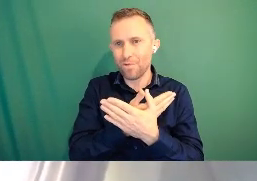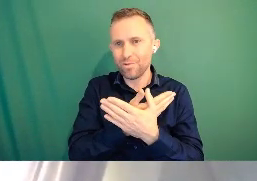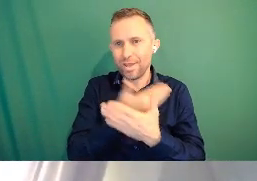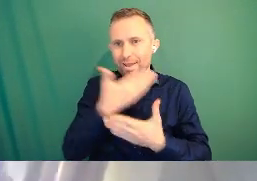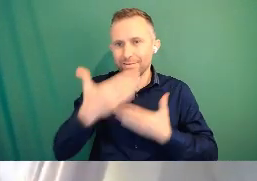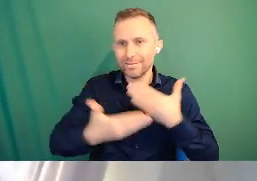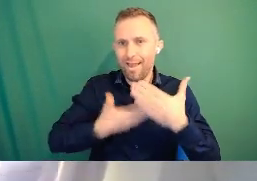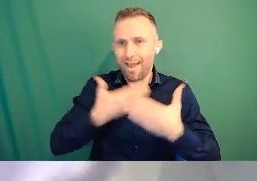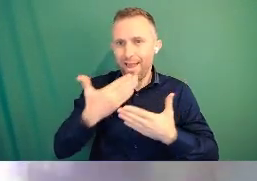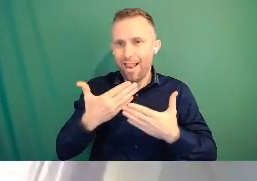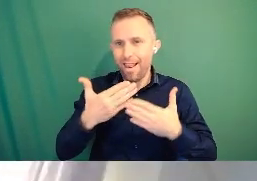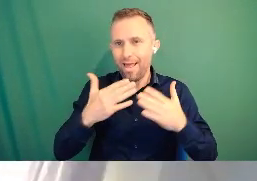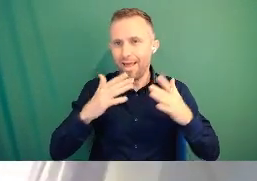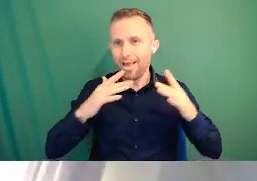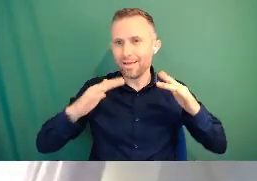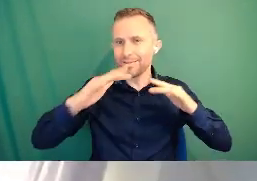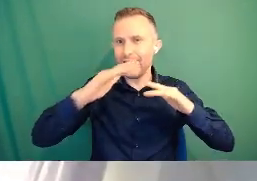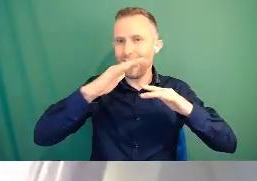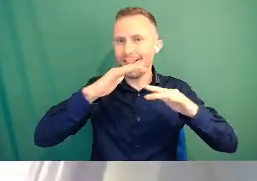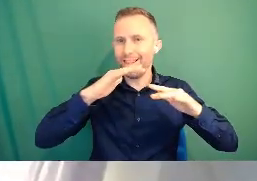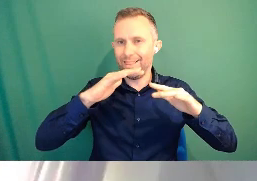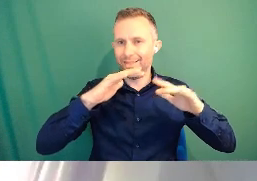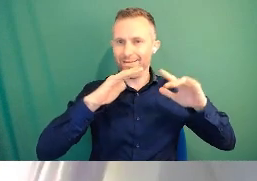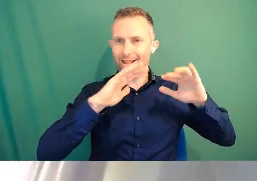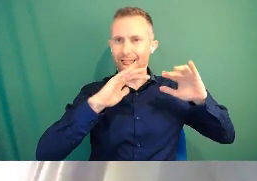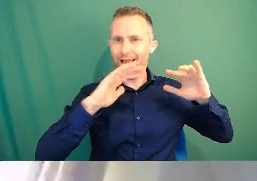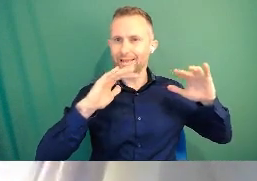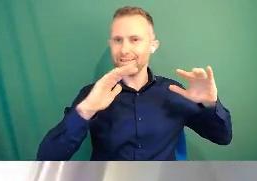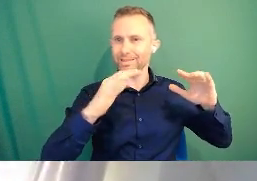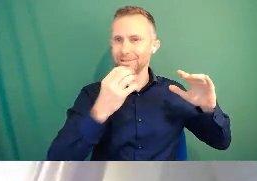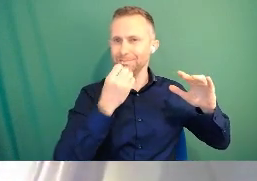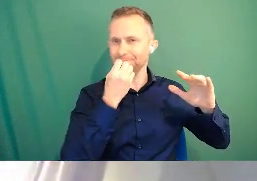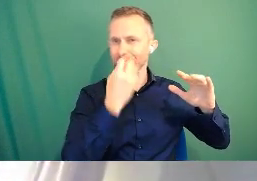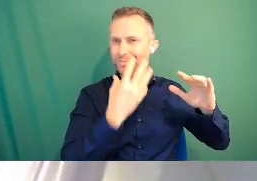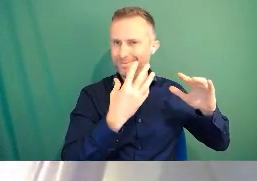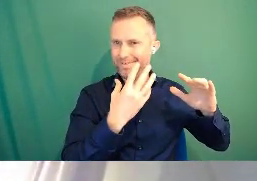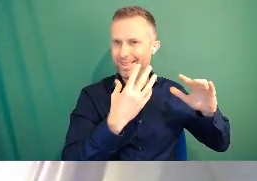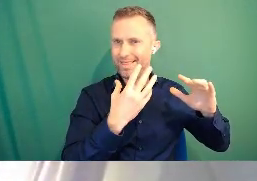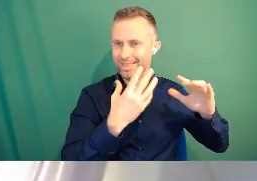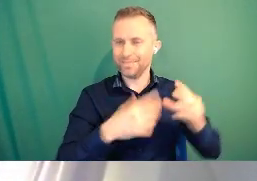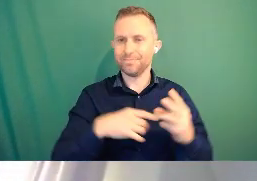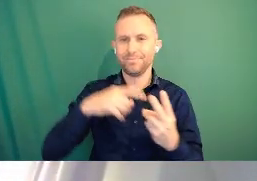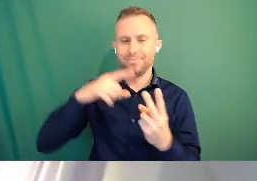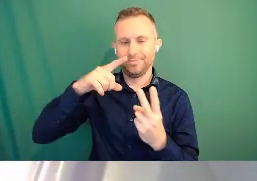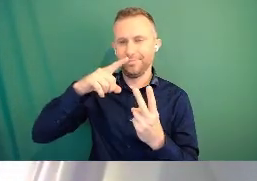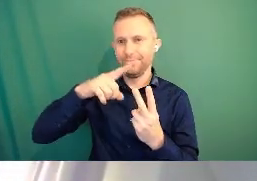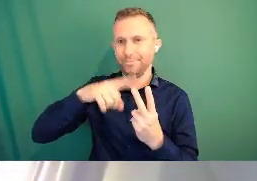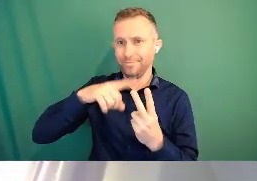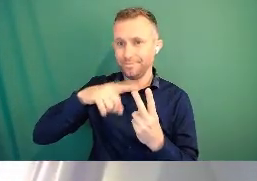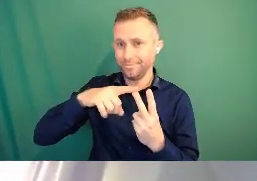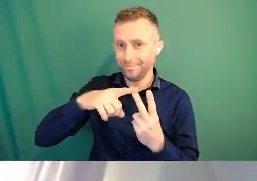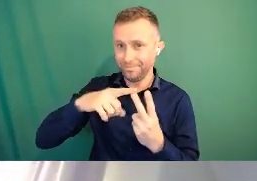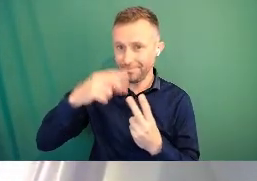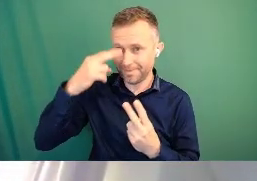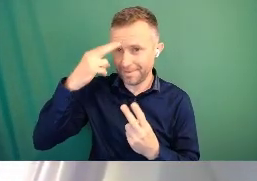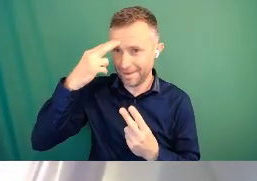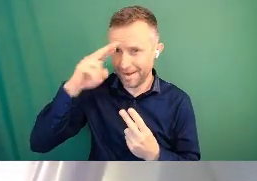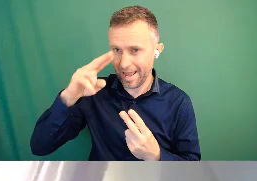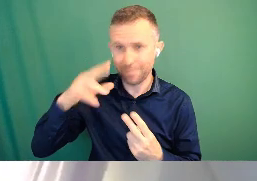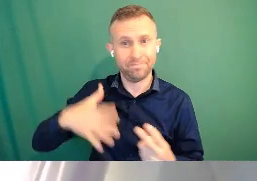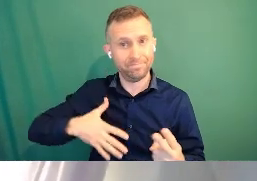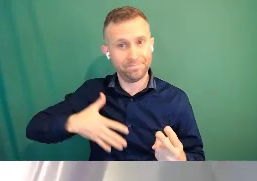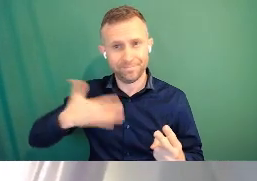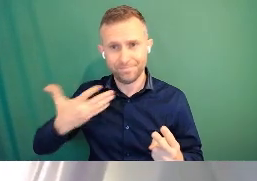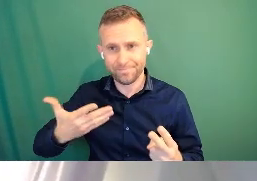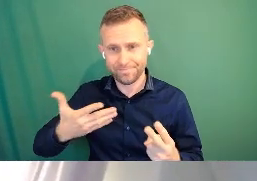it is magically lit up in the on the hillsides to a couple of the main roads, including the M4. But also